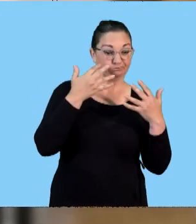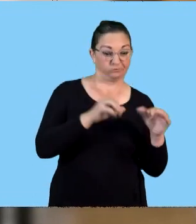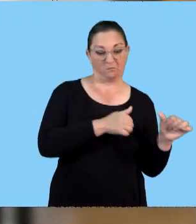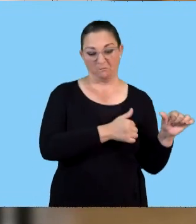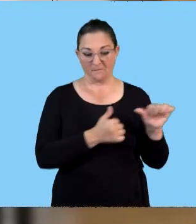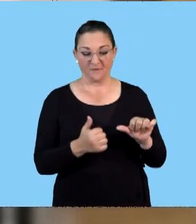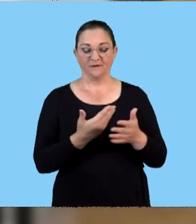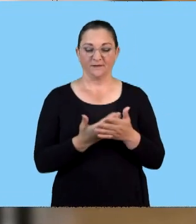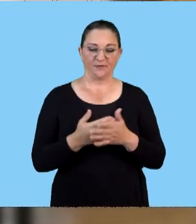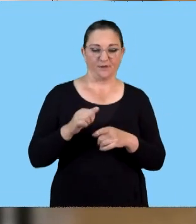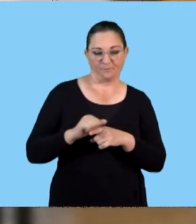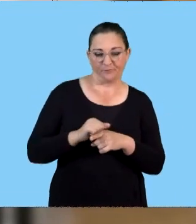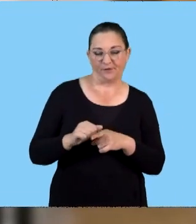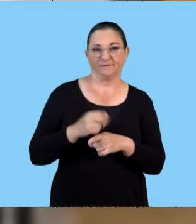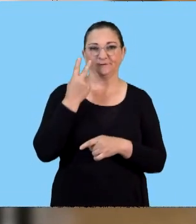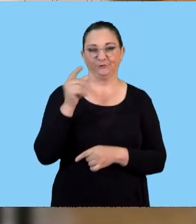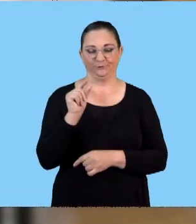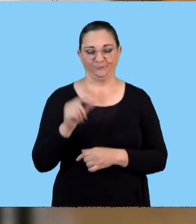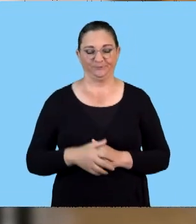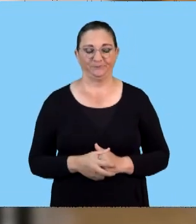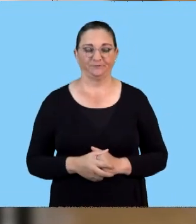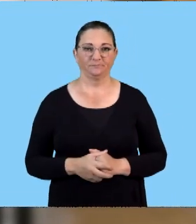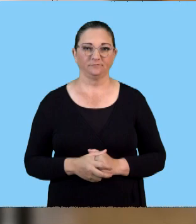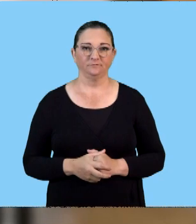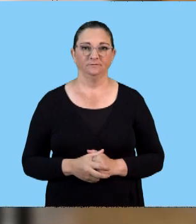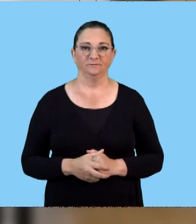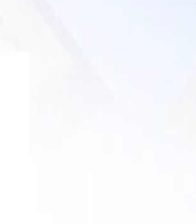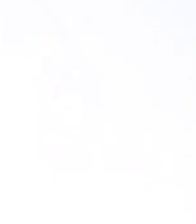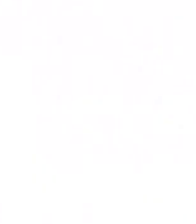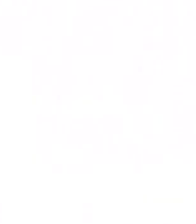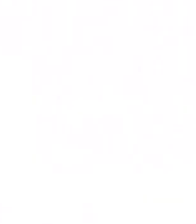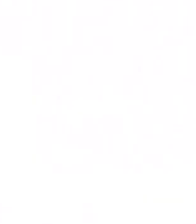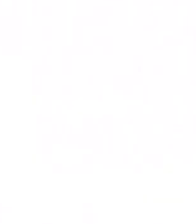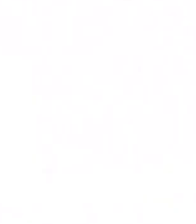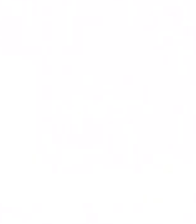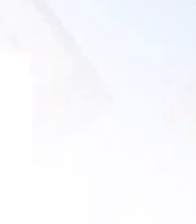After the break, we'll put all of this into context. See you after the break.